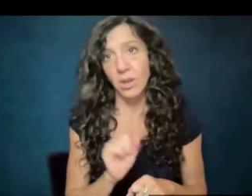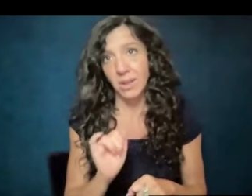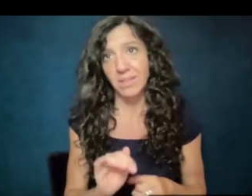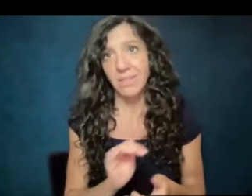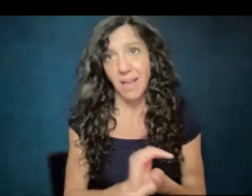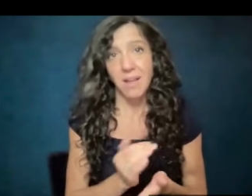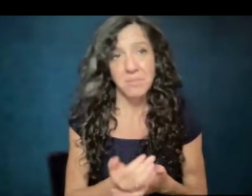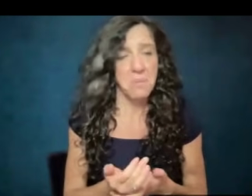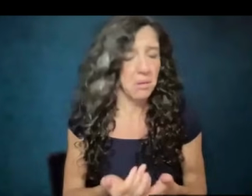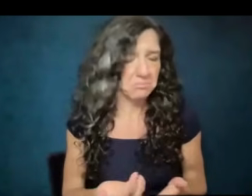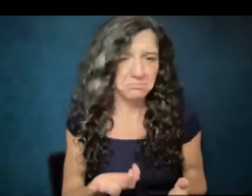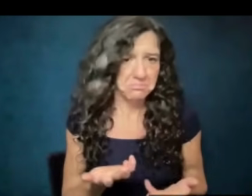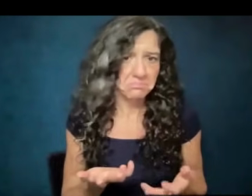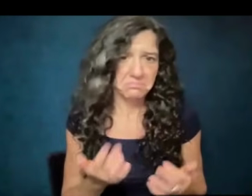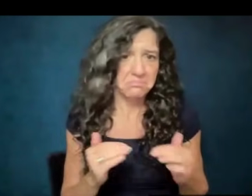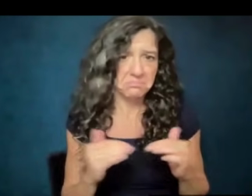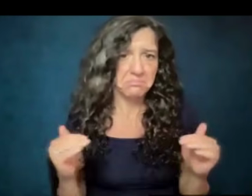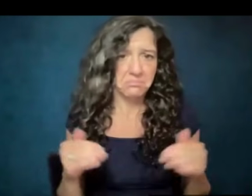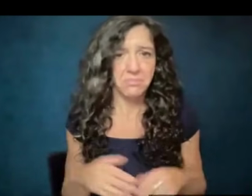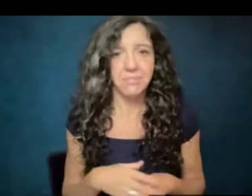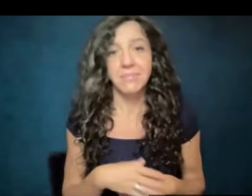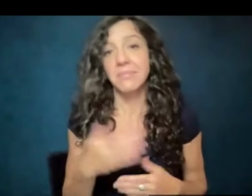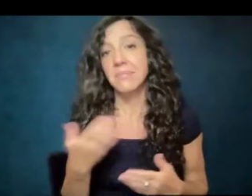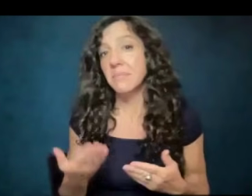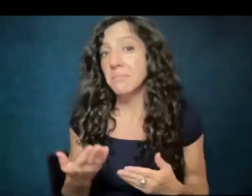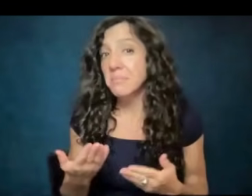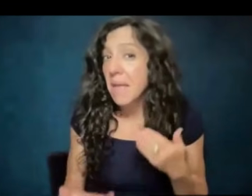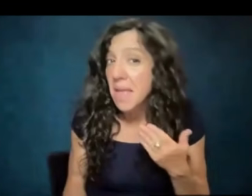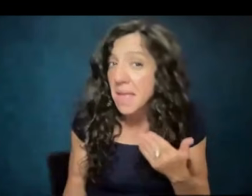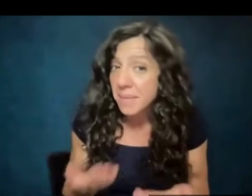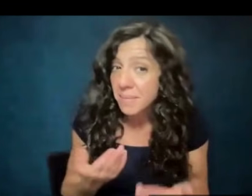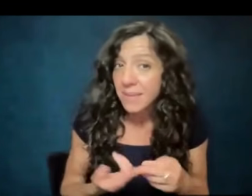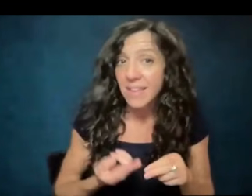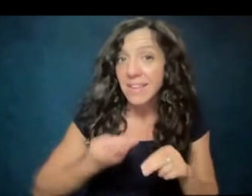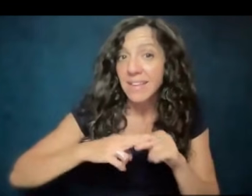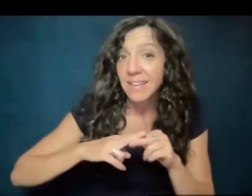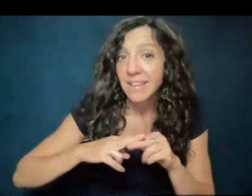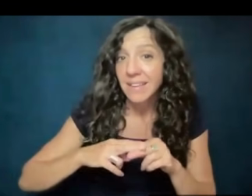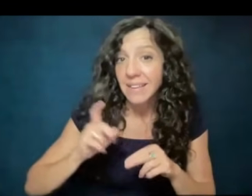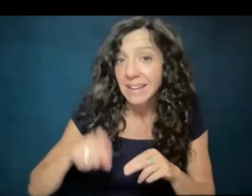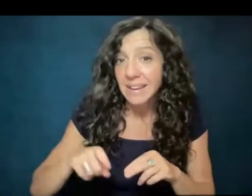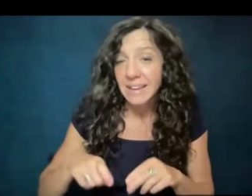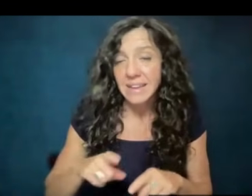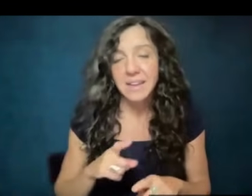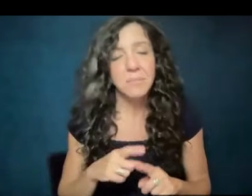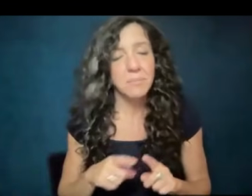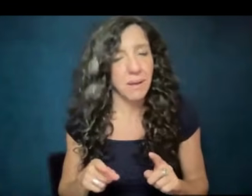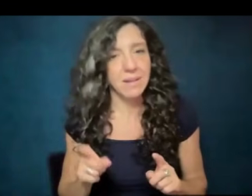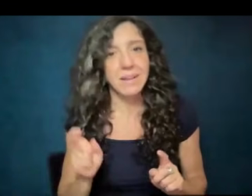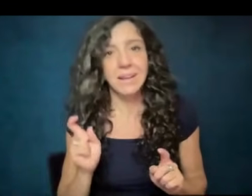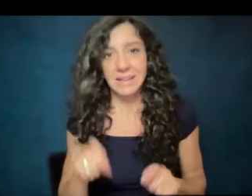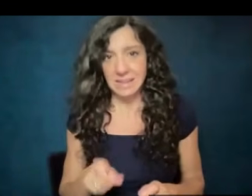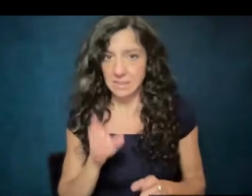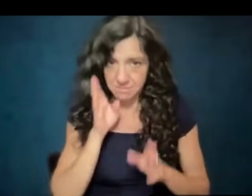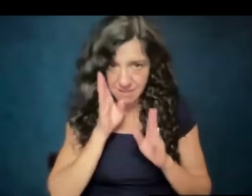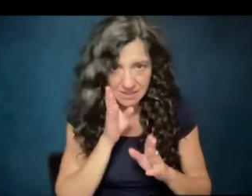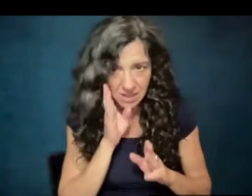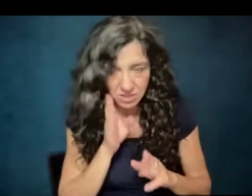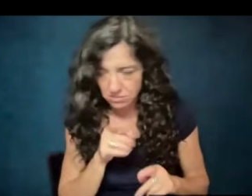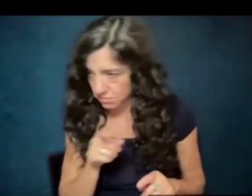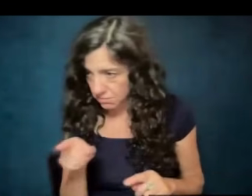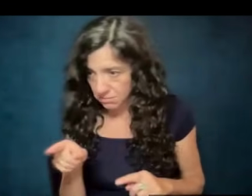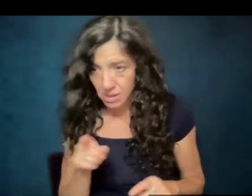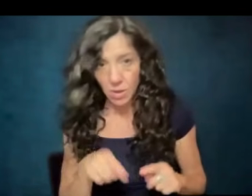much. It may require an increase, but we need to then pay attention to that